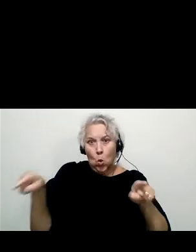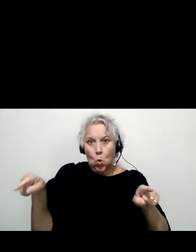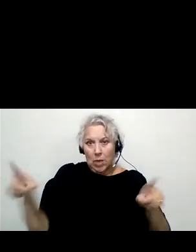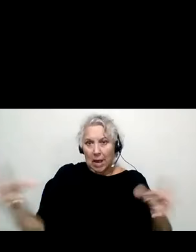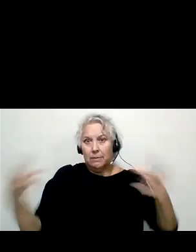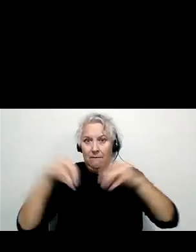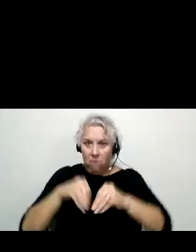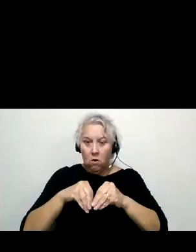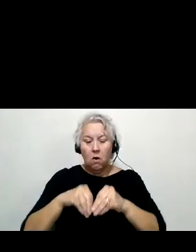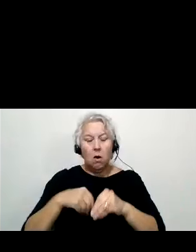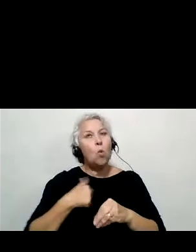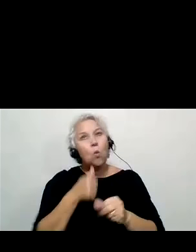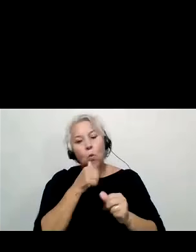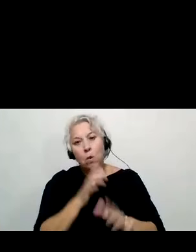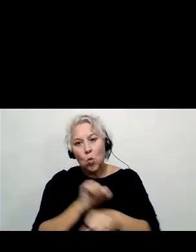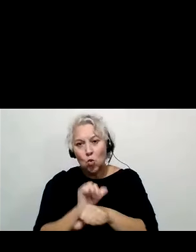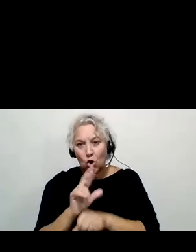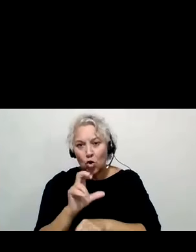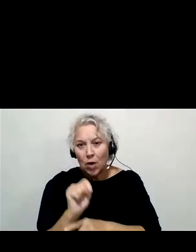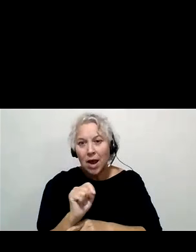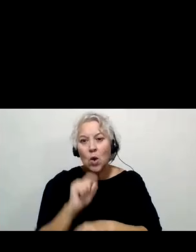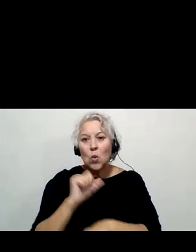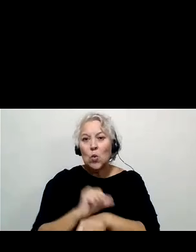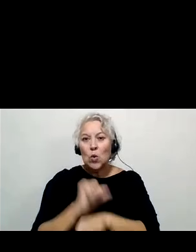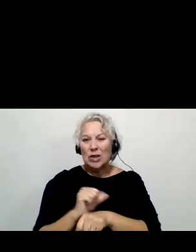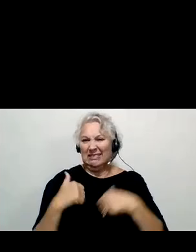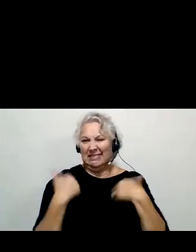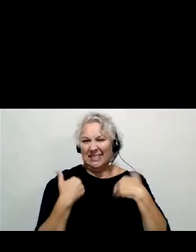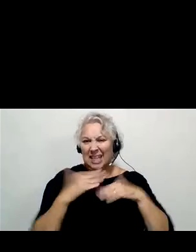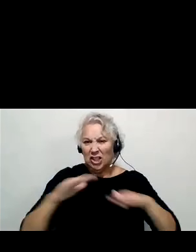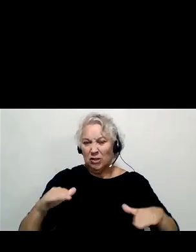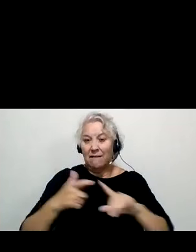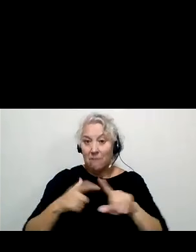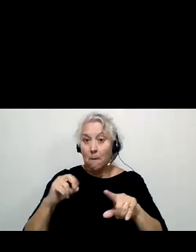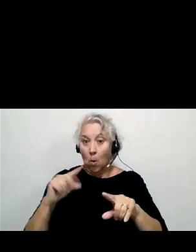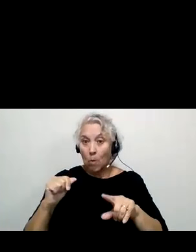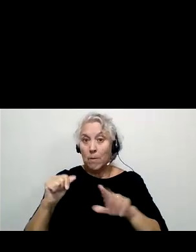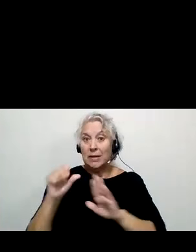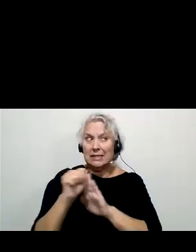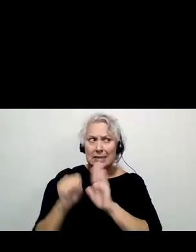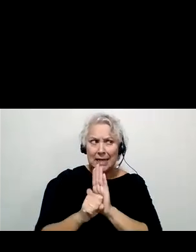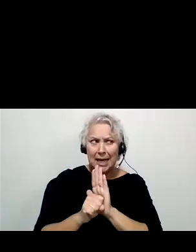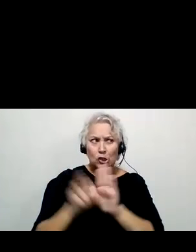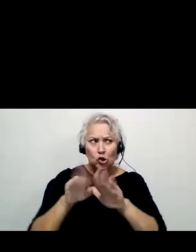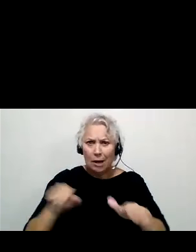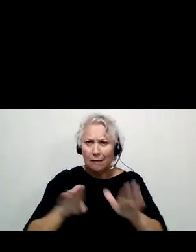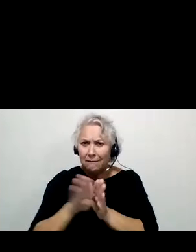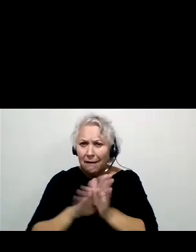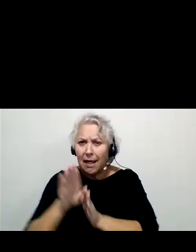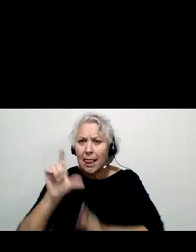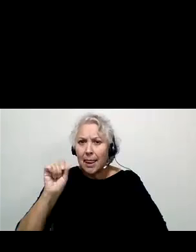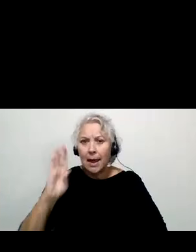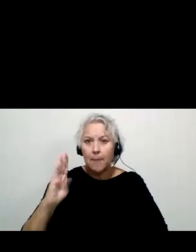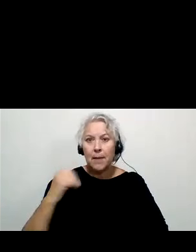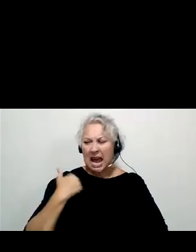to work on a grant that we worked with young children from the Oklahoma State Child Development Lab, and we had